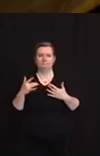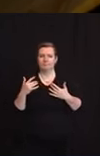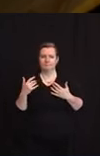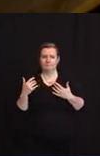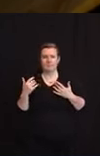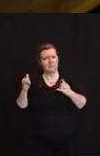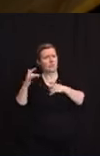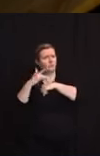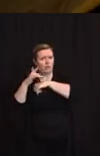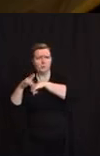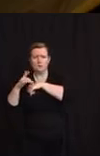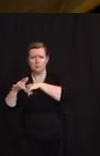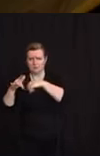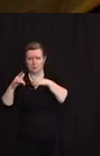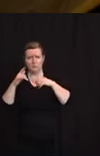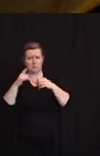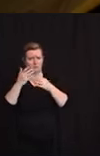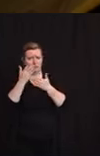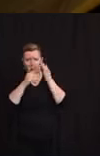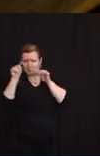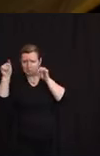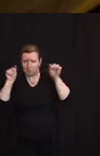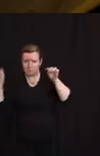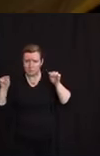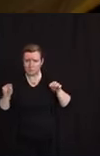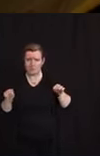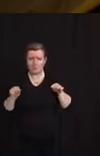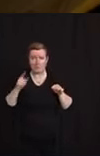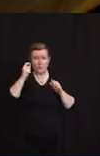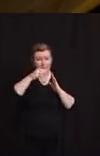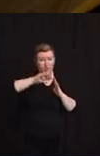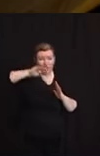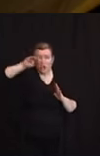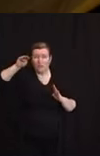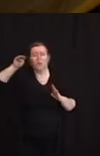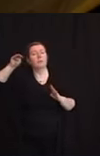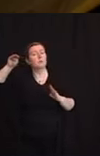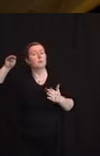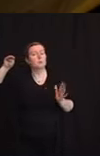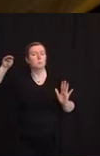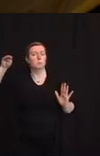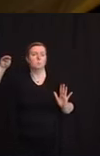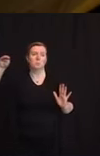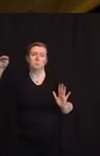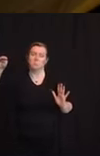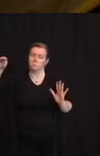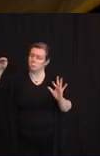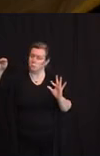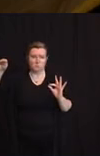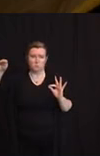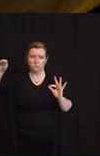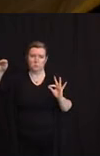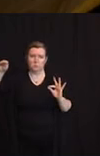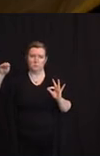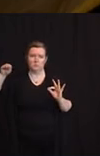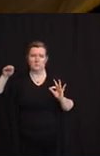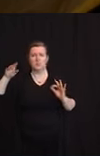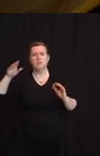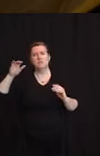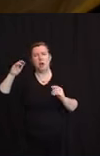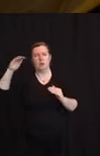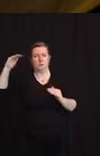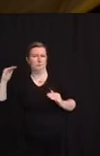flattened that curve. So peaks are lower and capacity is available.